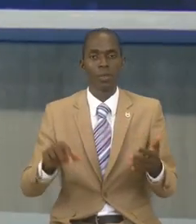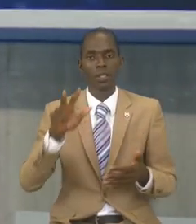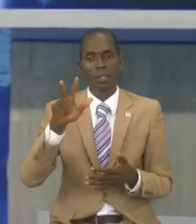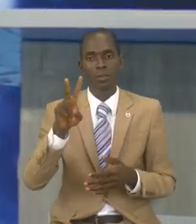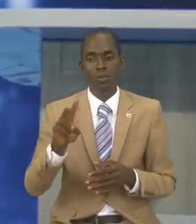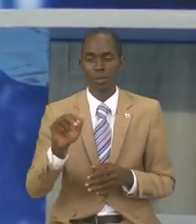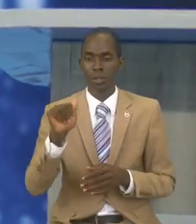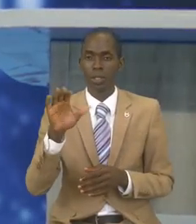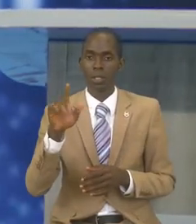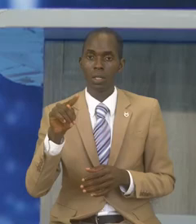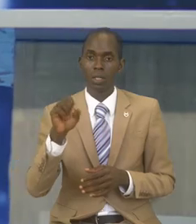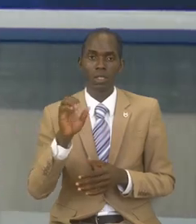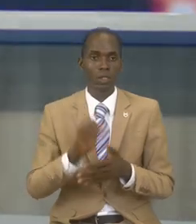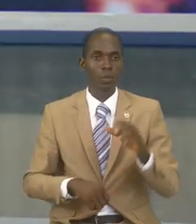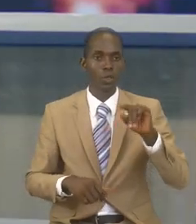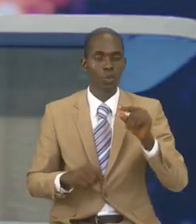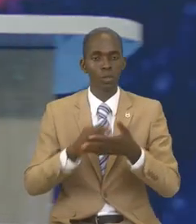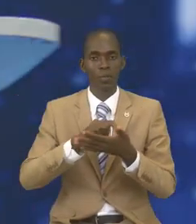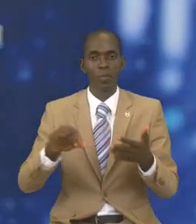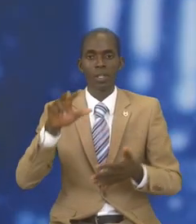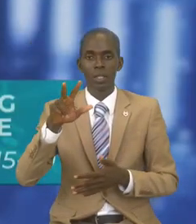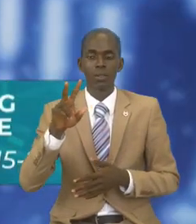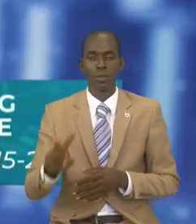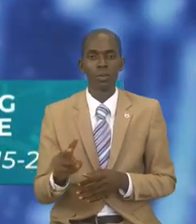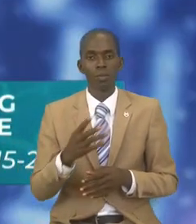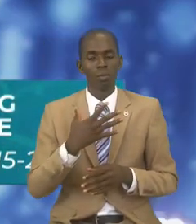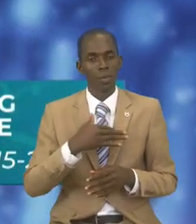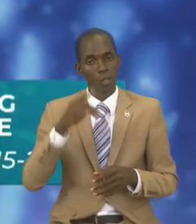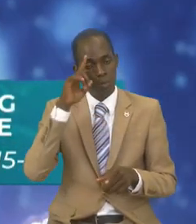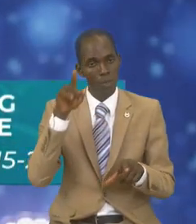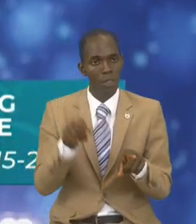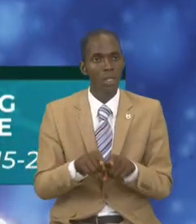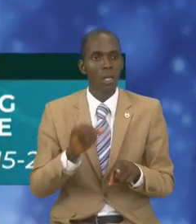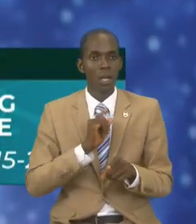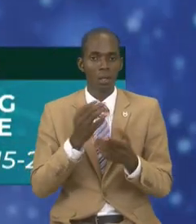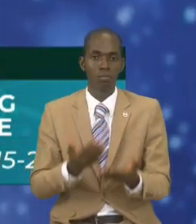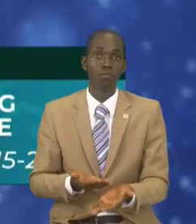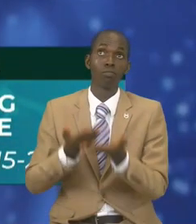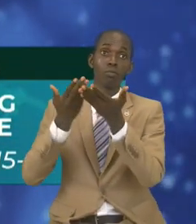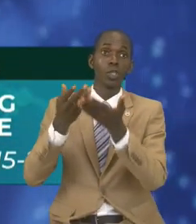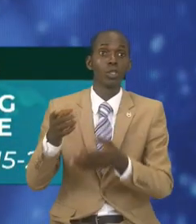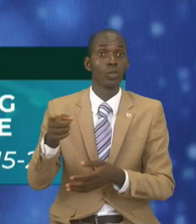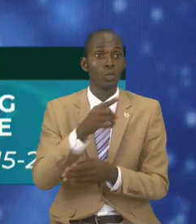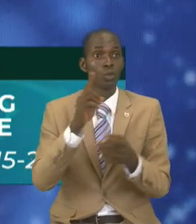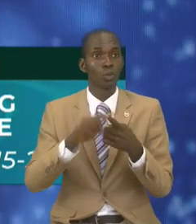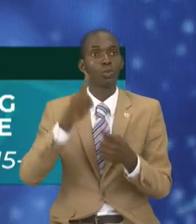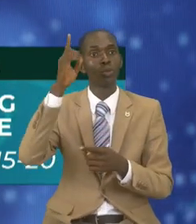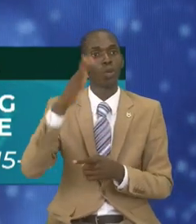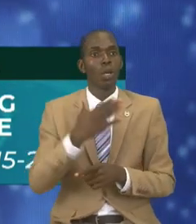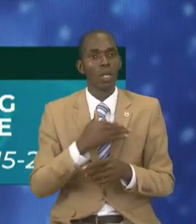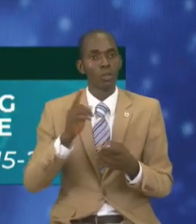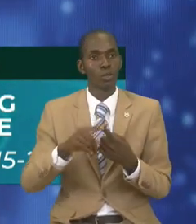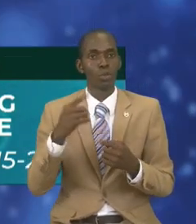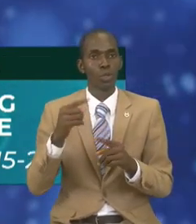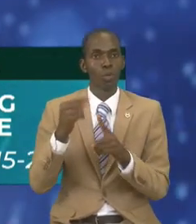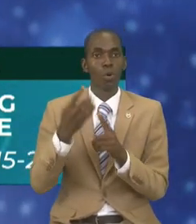chapter 20, verse 32. Now, brethren, I commend you to God and to the word of his grace,